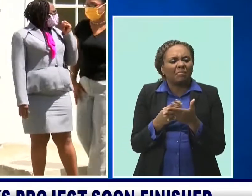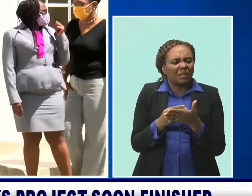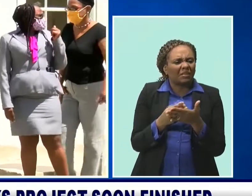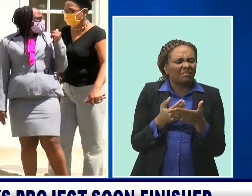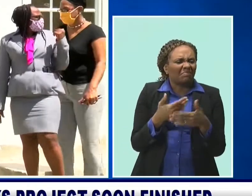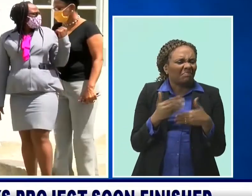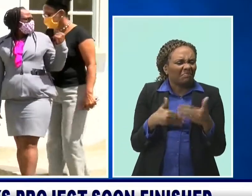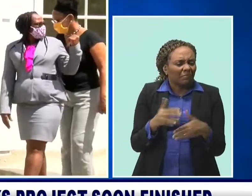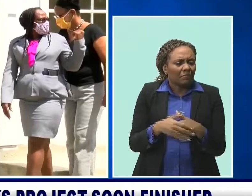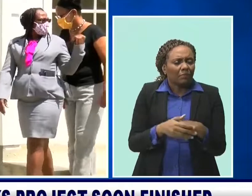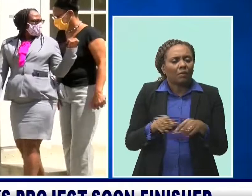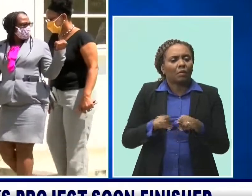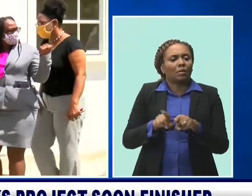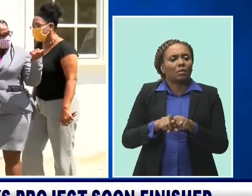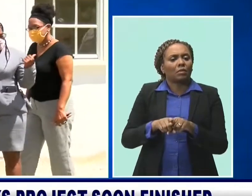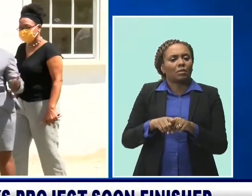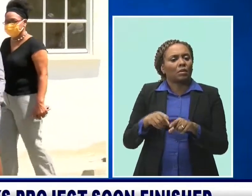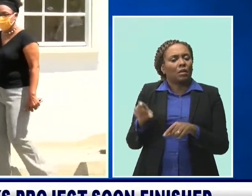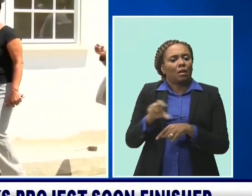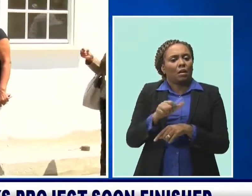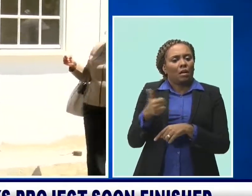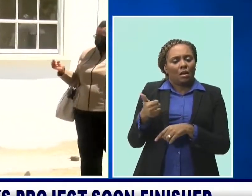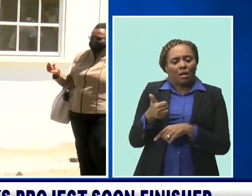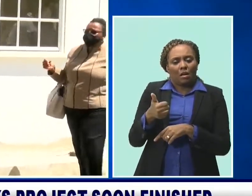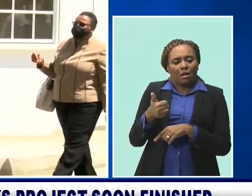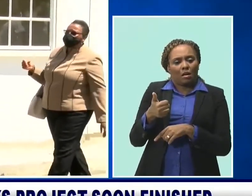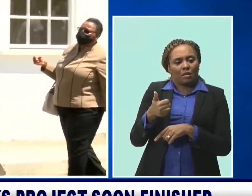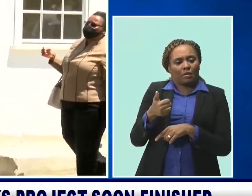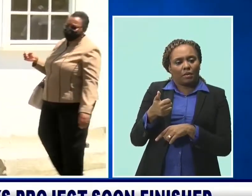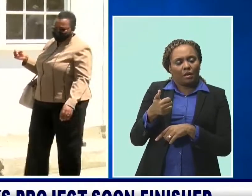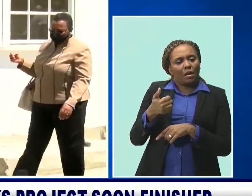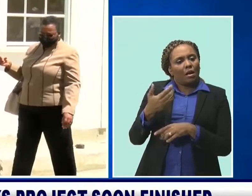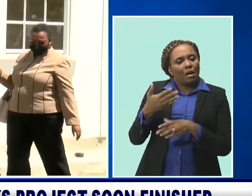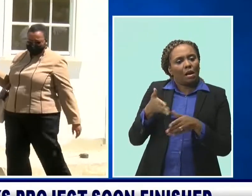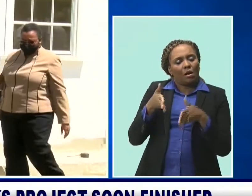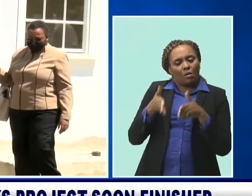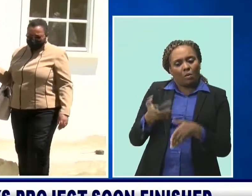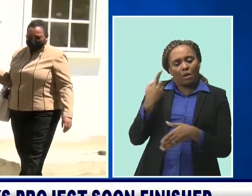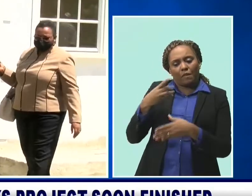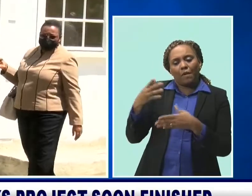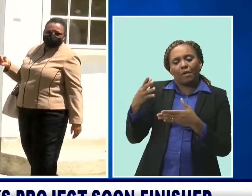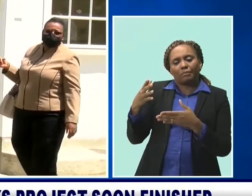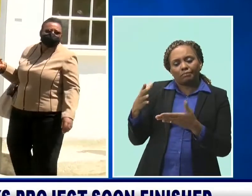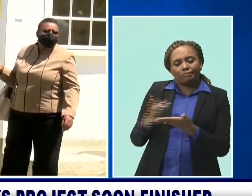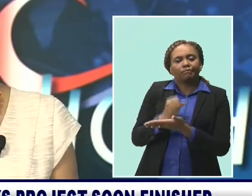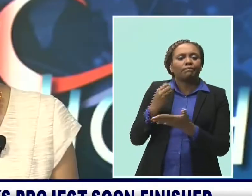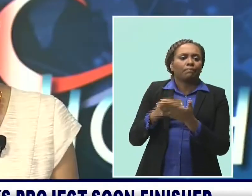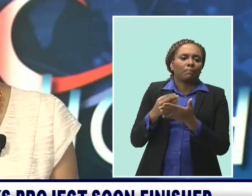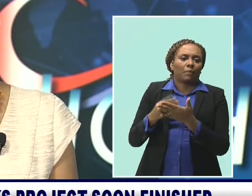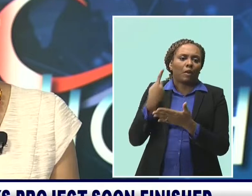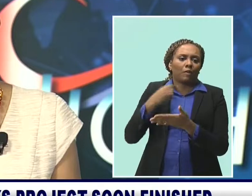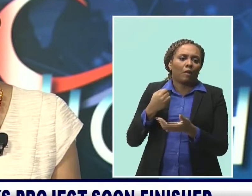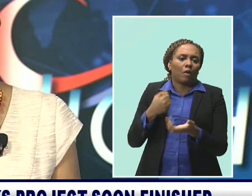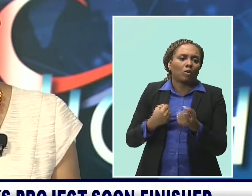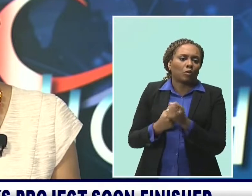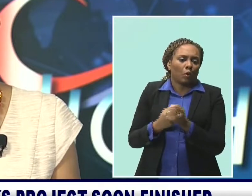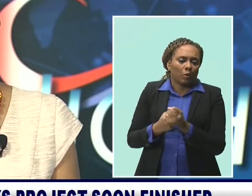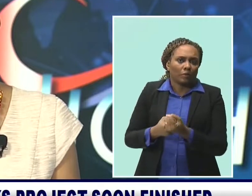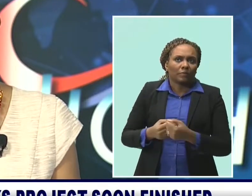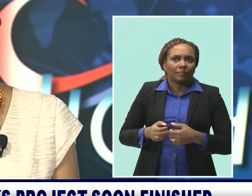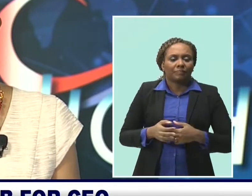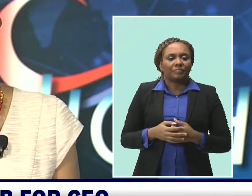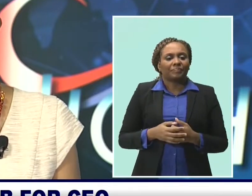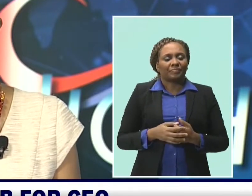Loan Fund to purchase equipment and other inventory. Sharika Griffith, CBC News. Well, the